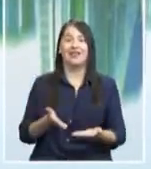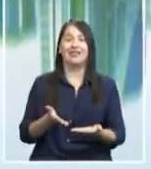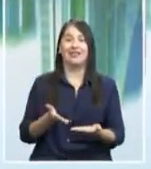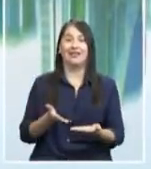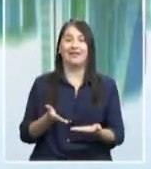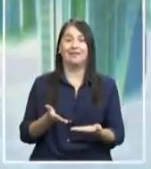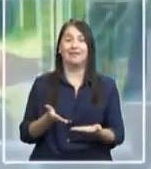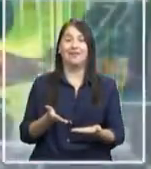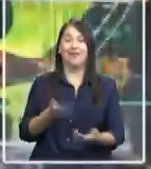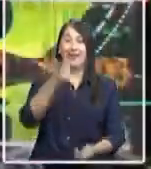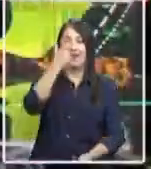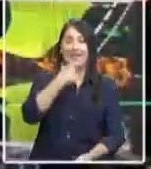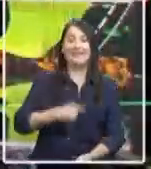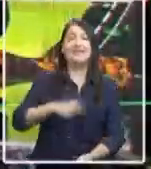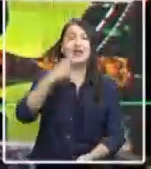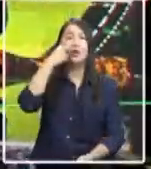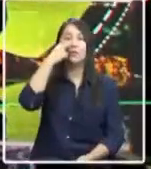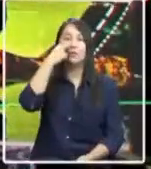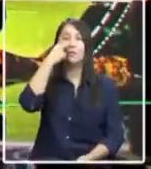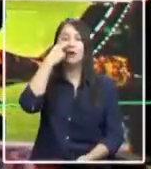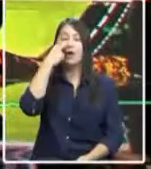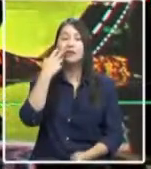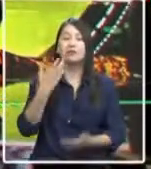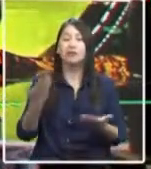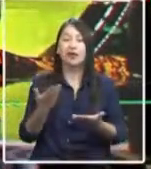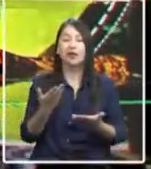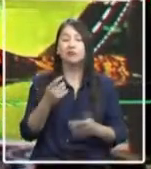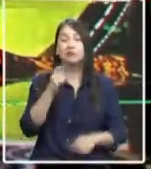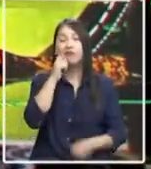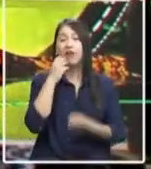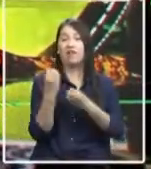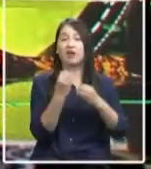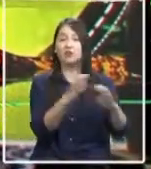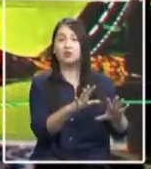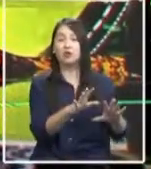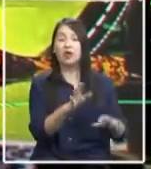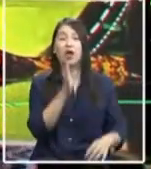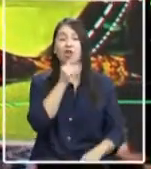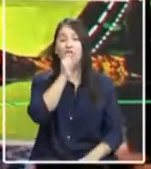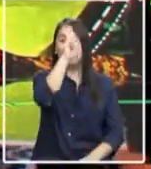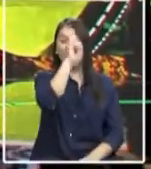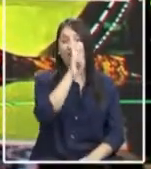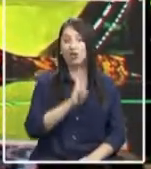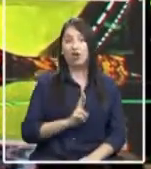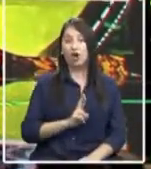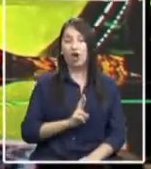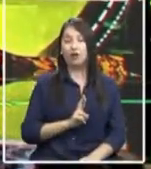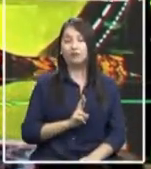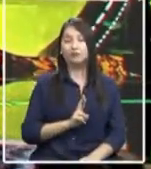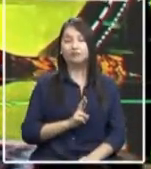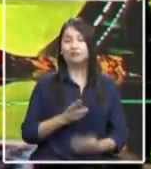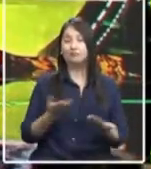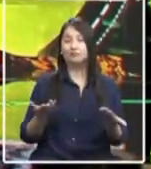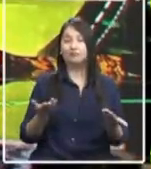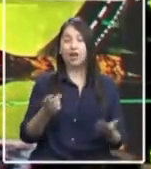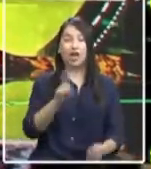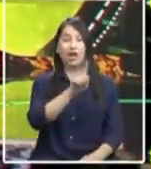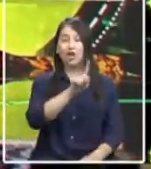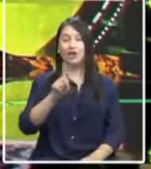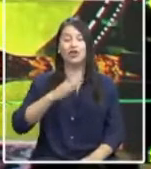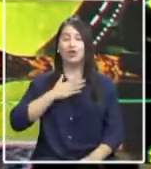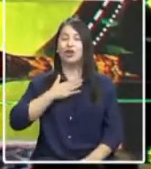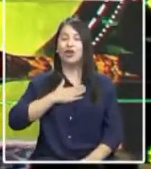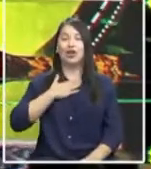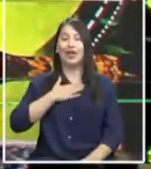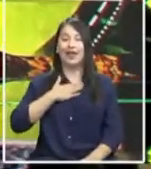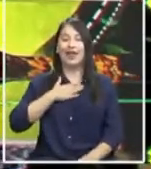garbage. They have no role to play. I said, we don't want to have a planet where human beings